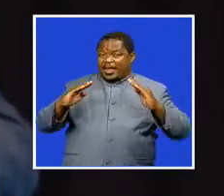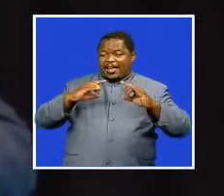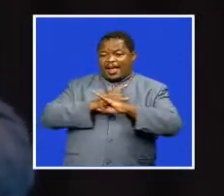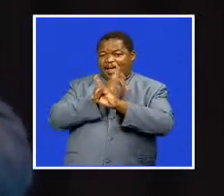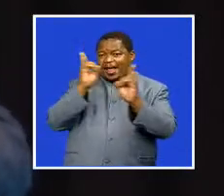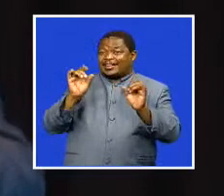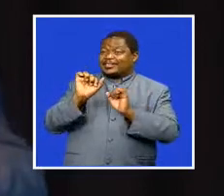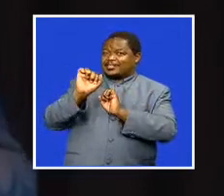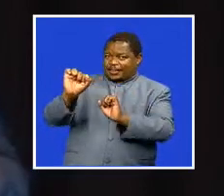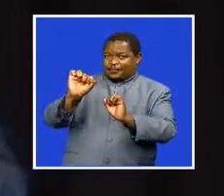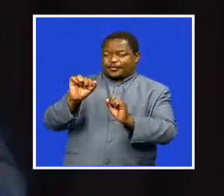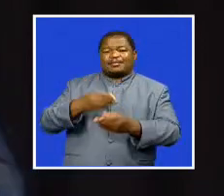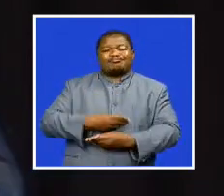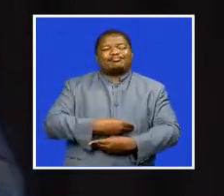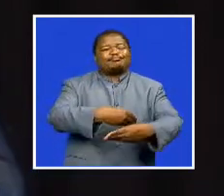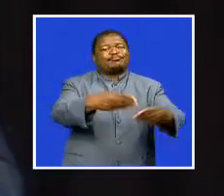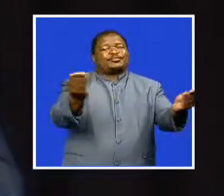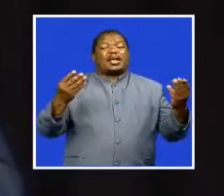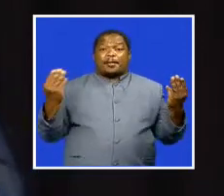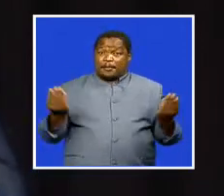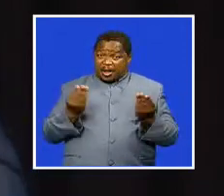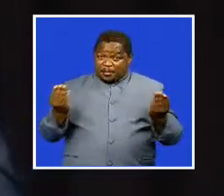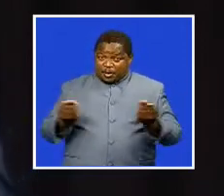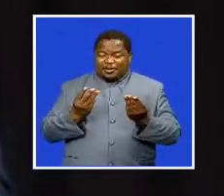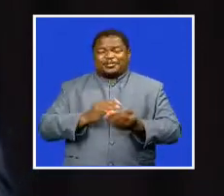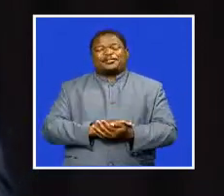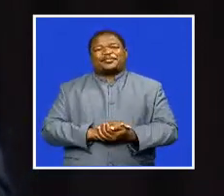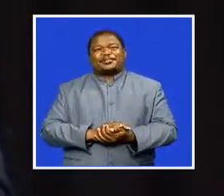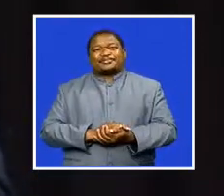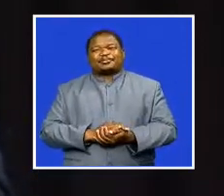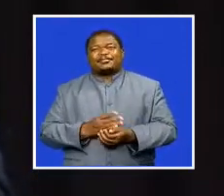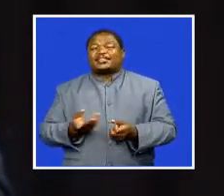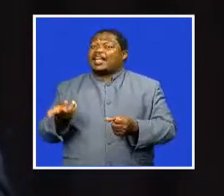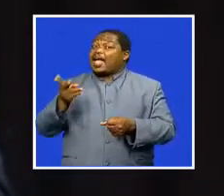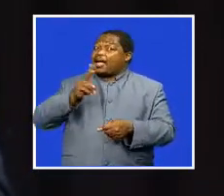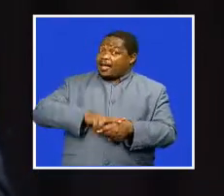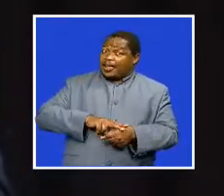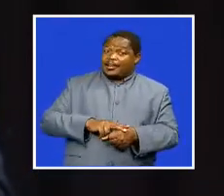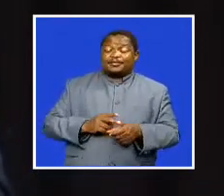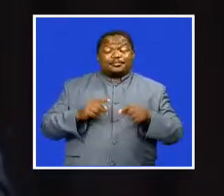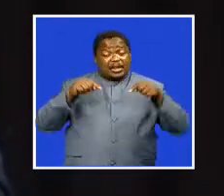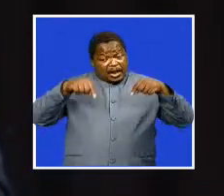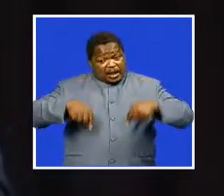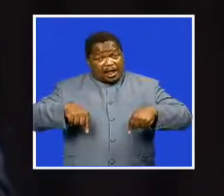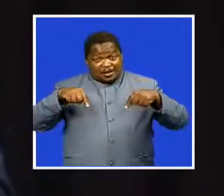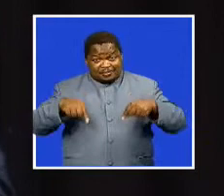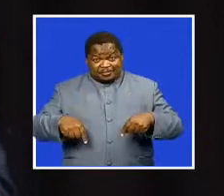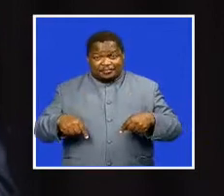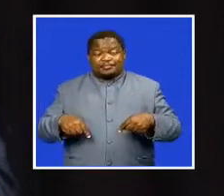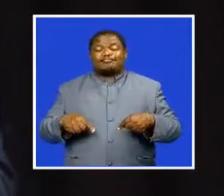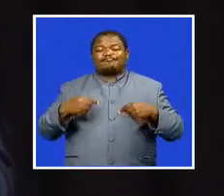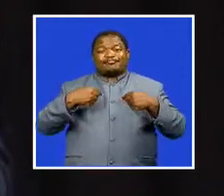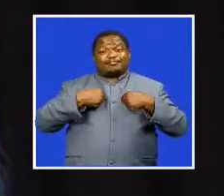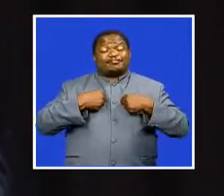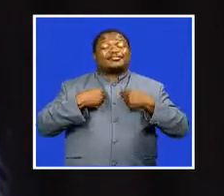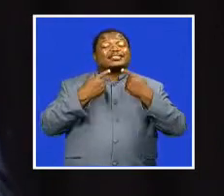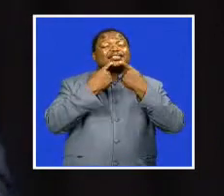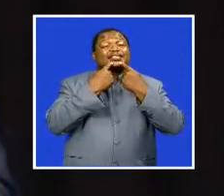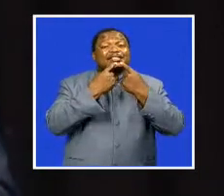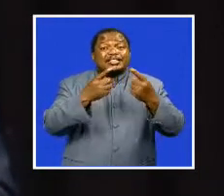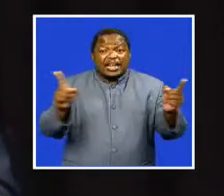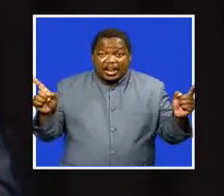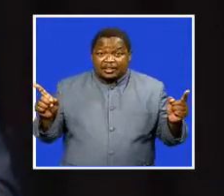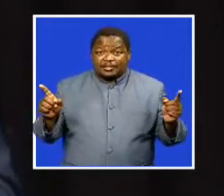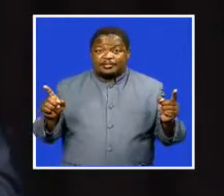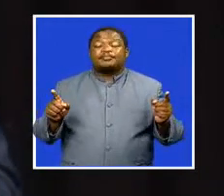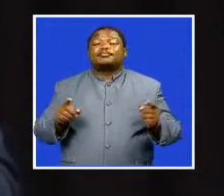lesitoku thula namuhle siveni ukuthi yati ukuthi nginaku iBhayibheli lithi